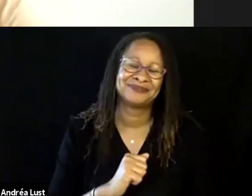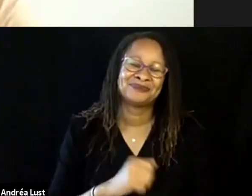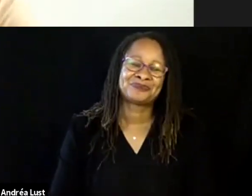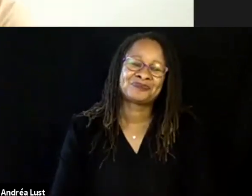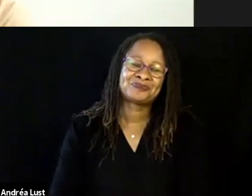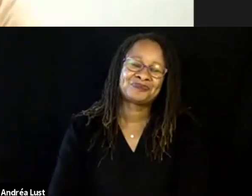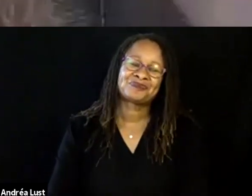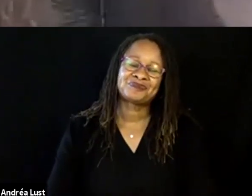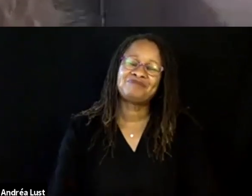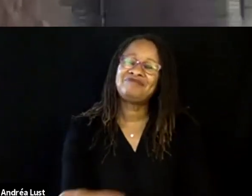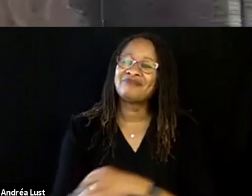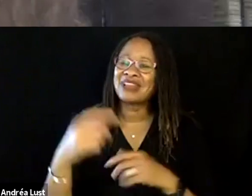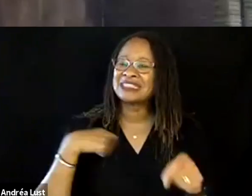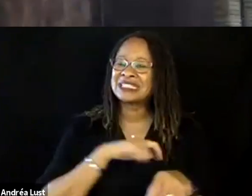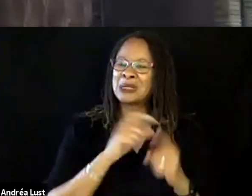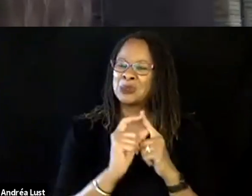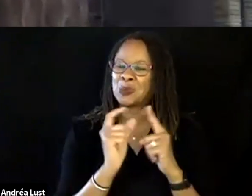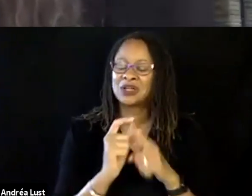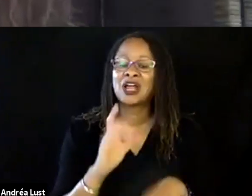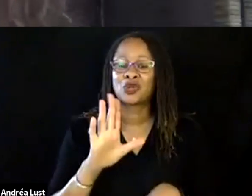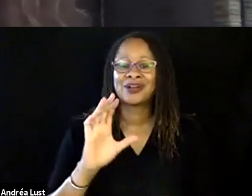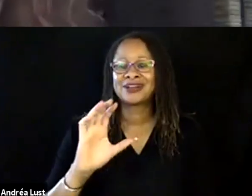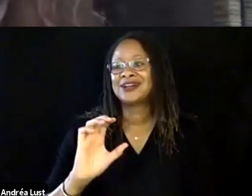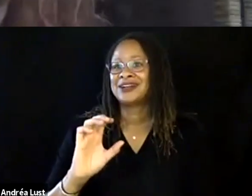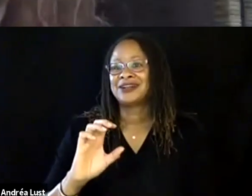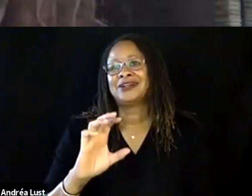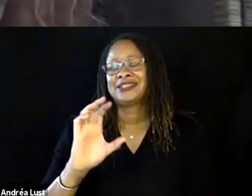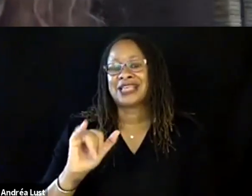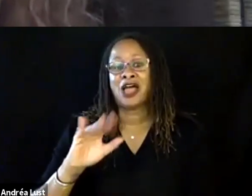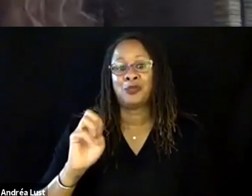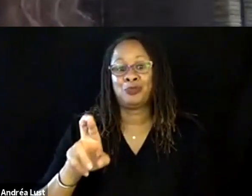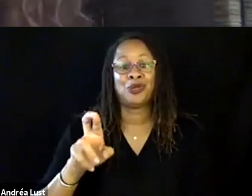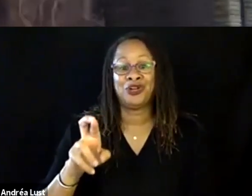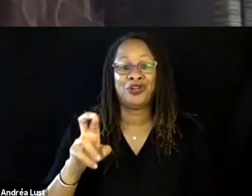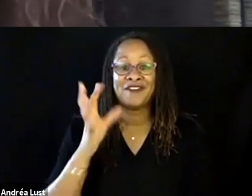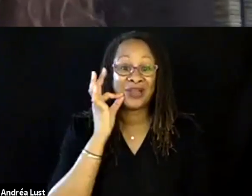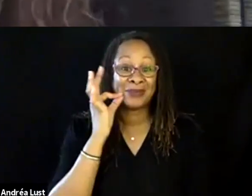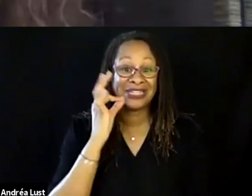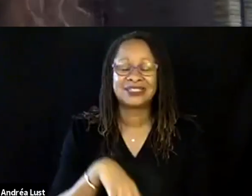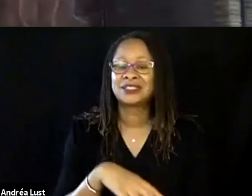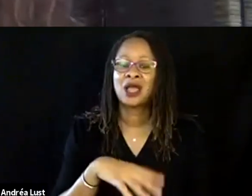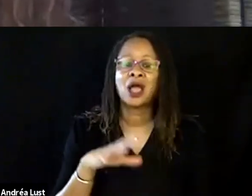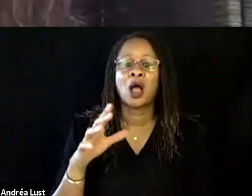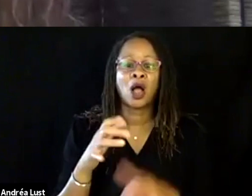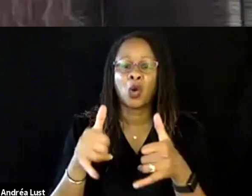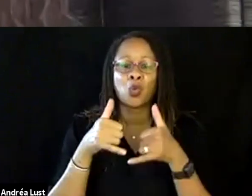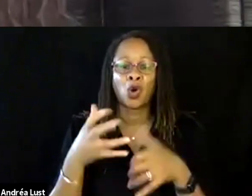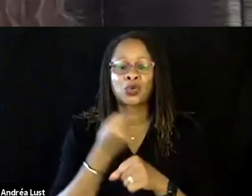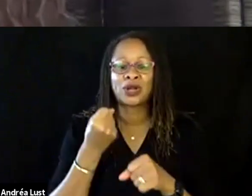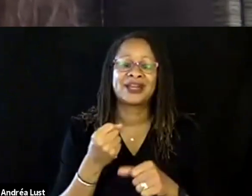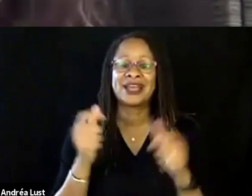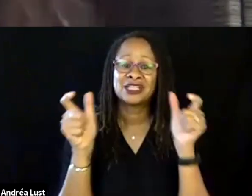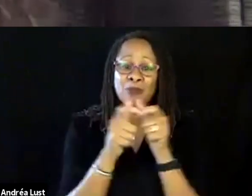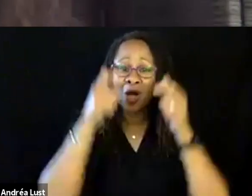You are a cyber feminist, award-winning, you know, author. Also, you said that tiny hats bring you